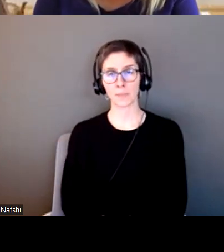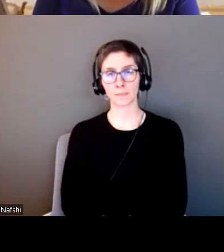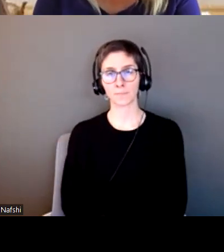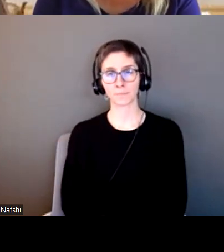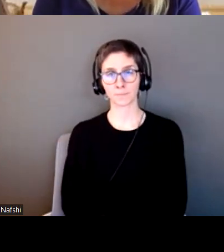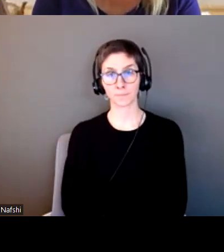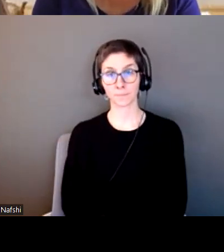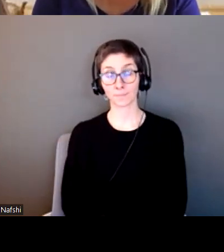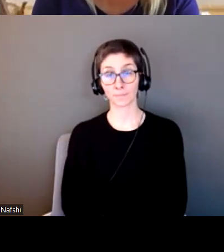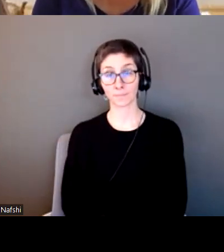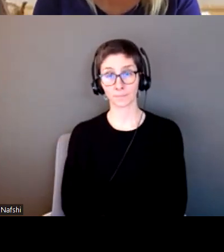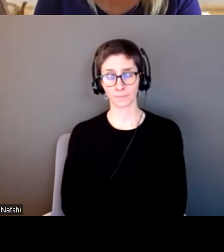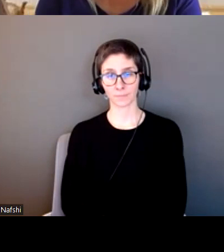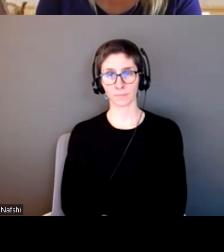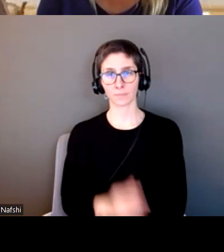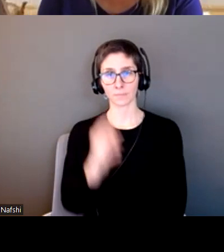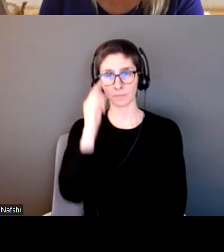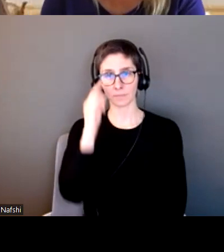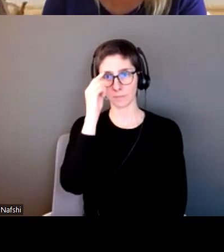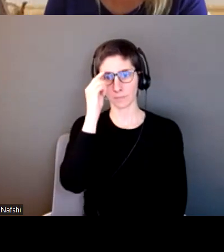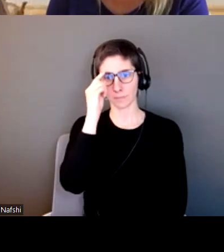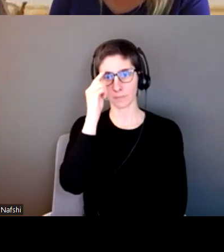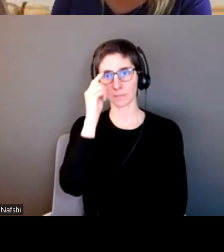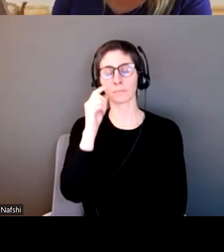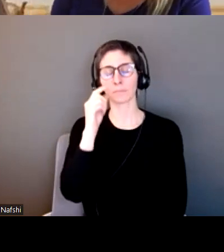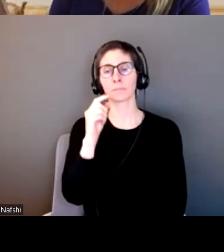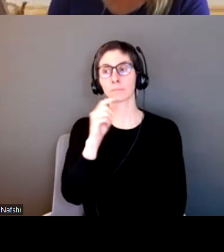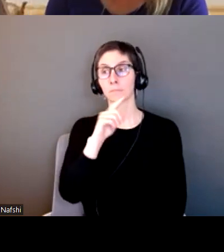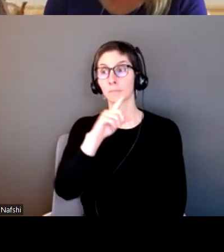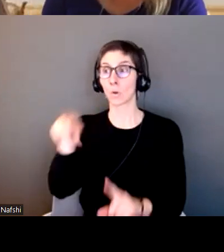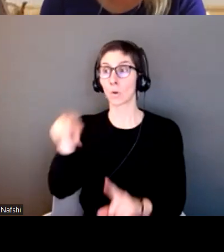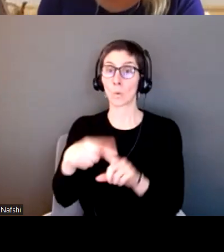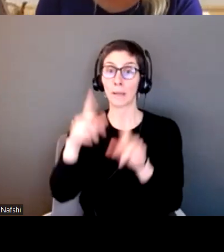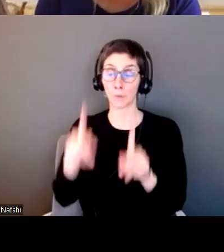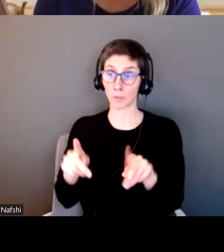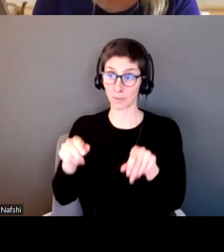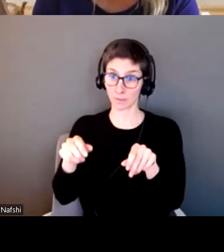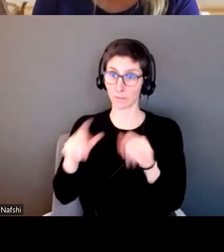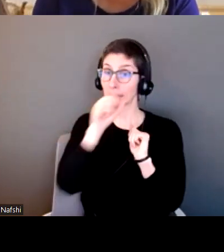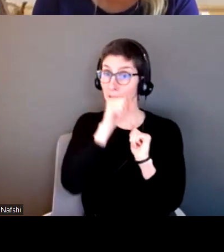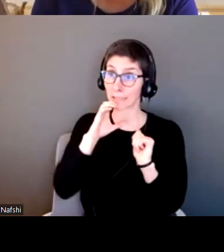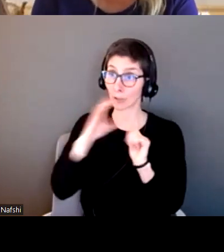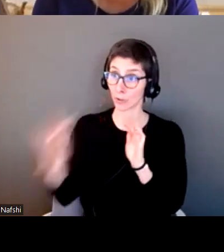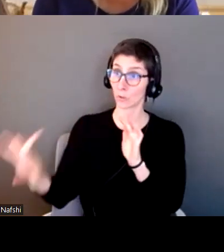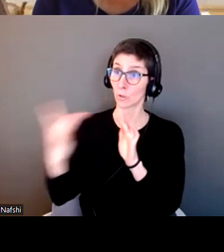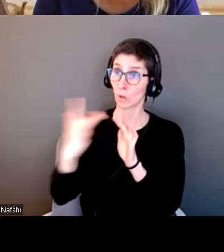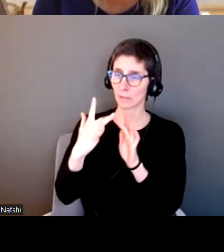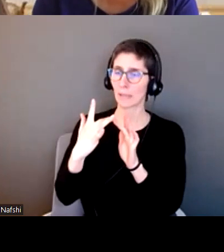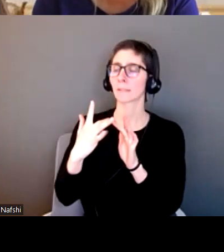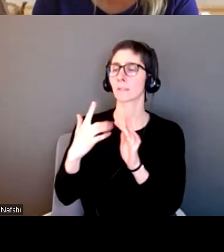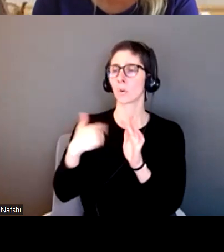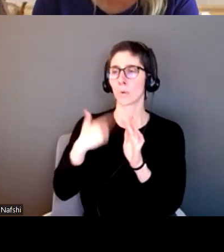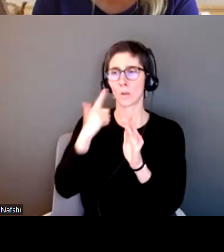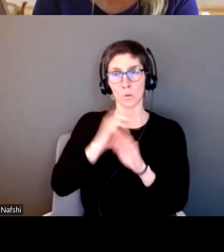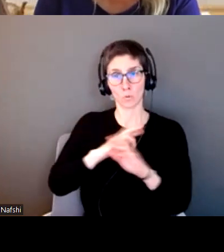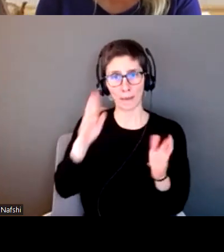day one, or as soon as a person will allow us into their lives, and I'll talk a little bit about that, by developing a plan for them,